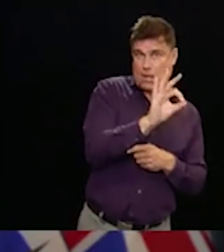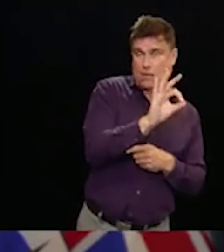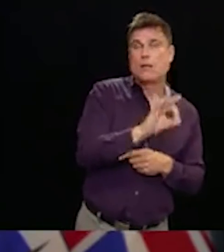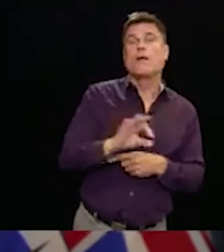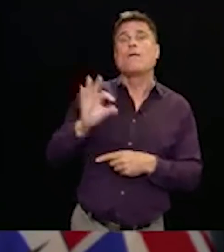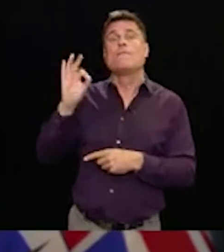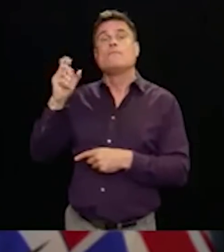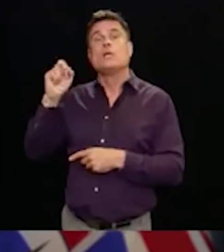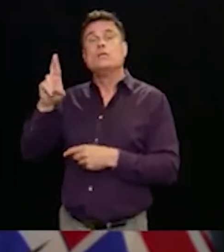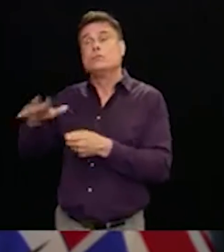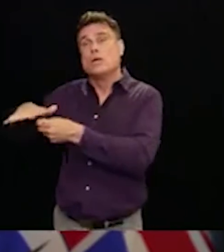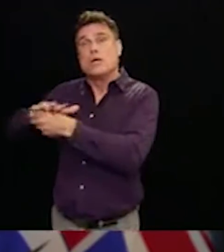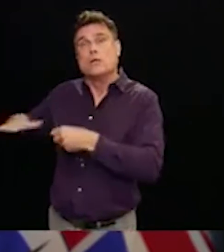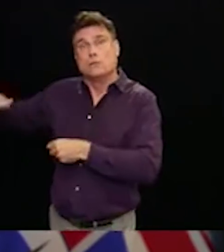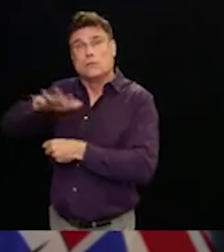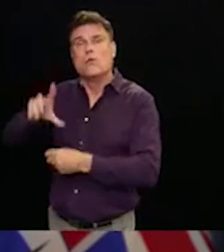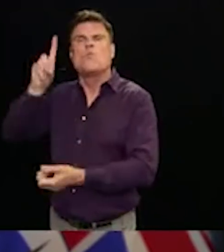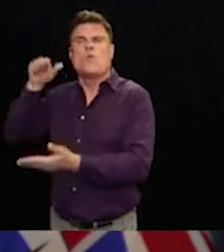Health Region,